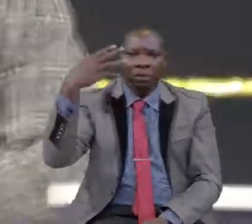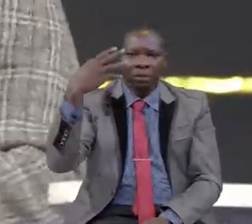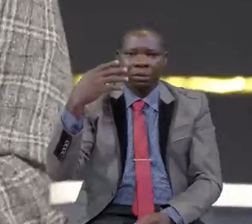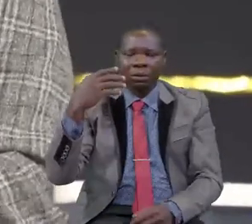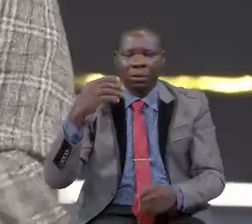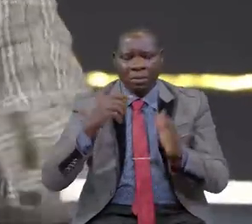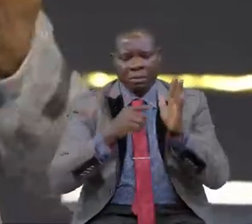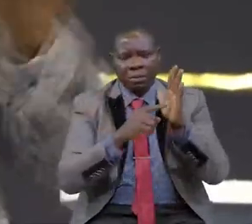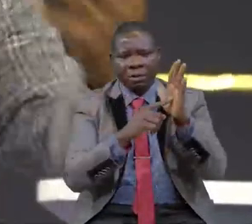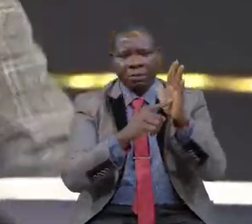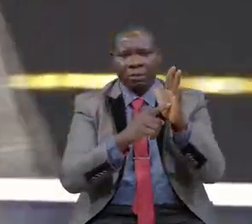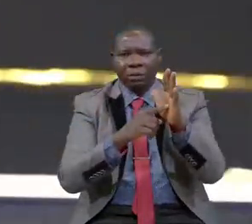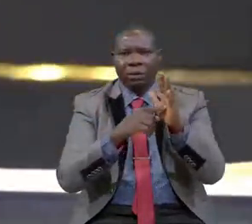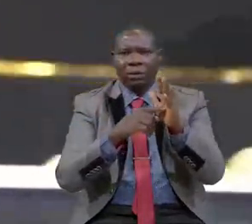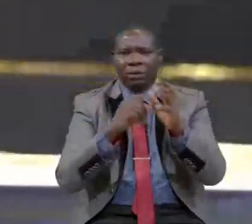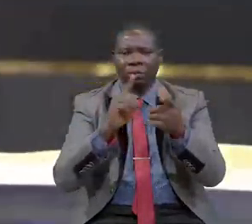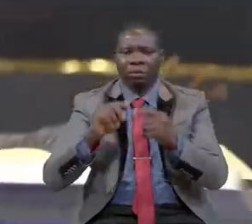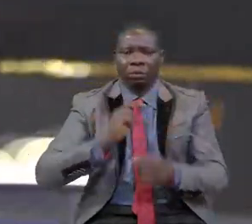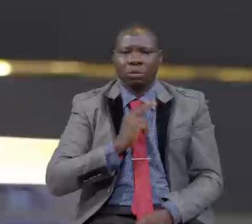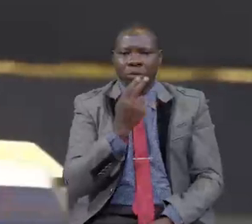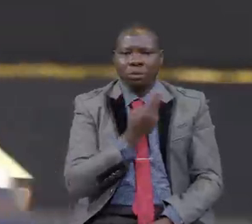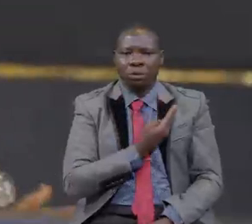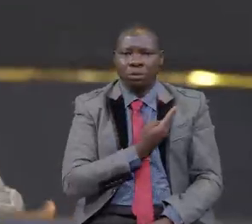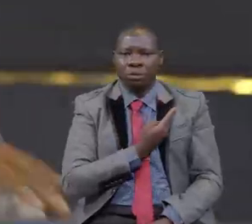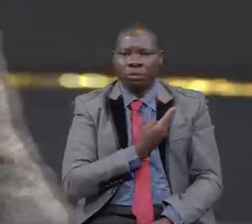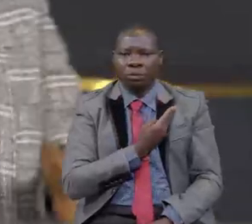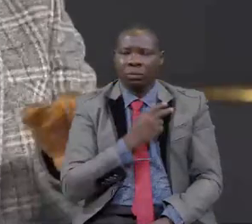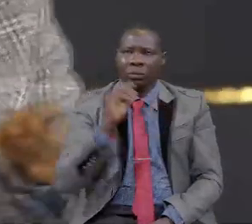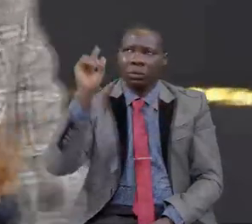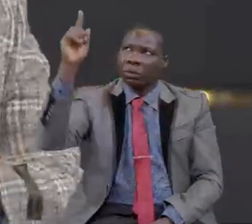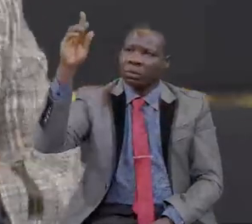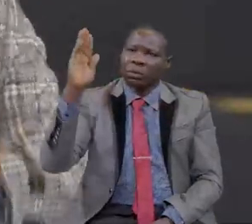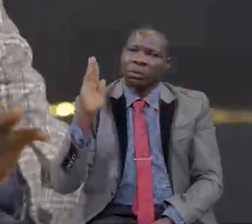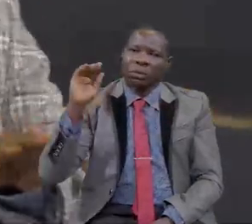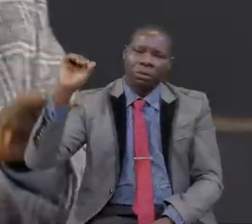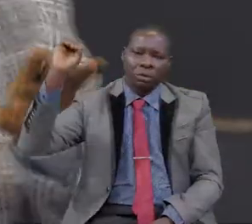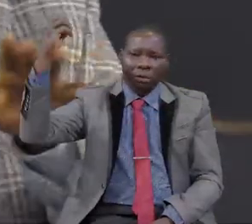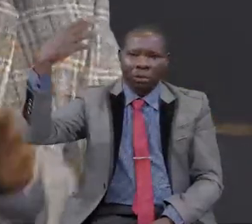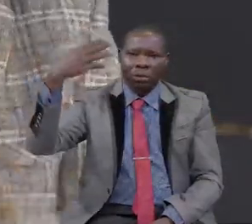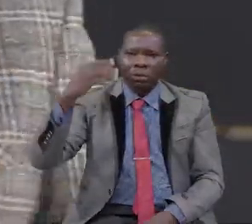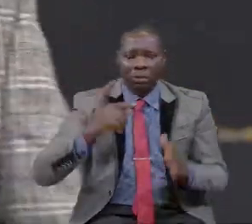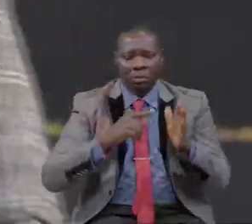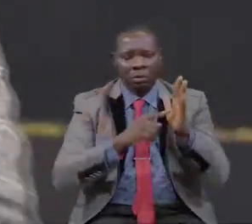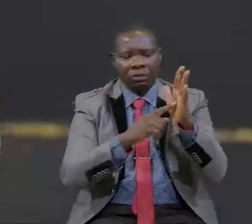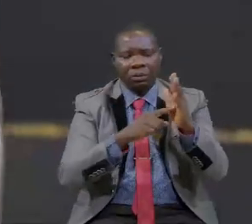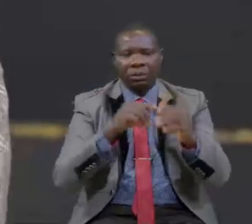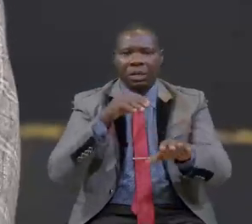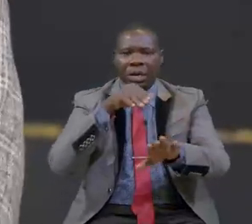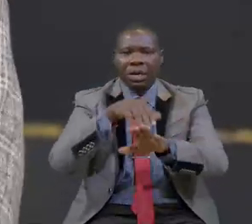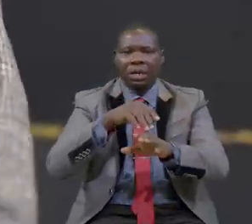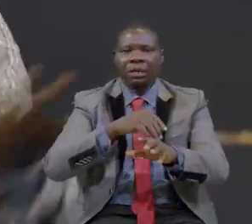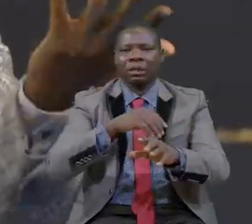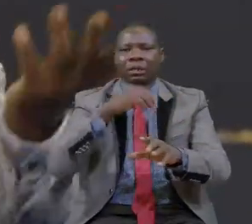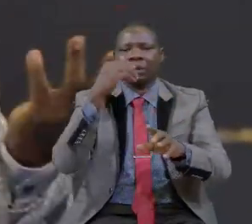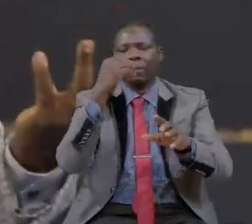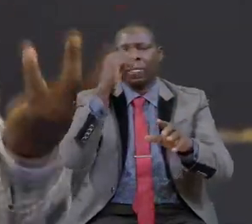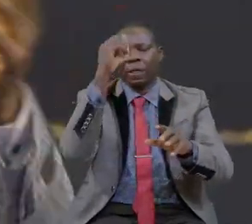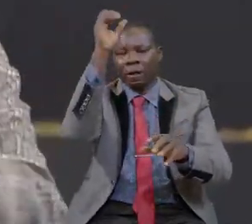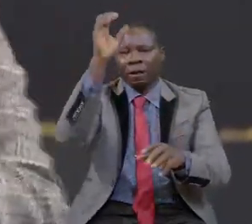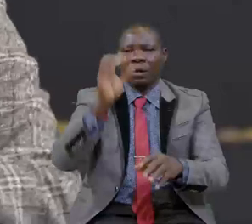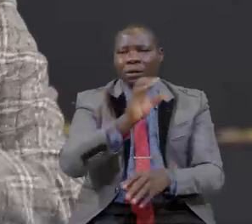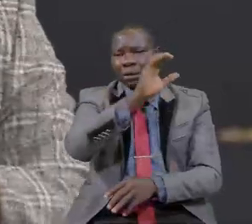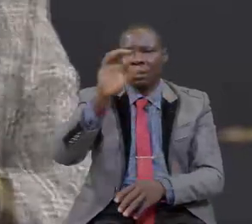the cross. God's grace manifested at Calvary. God's